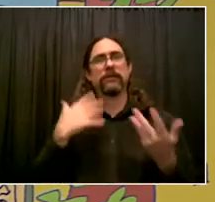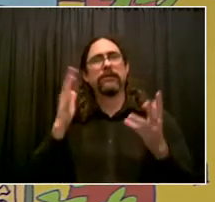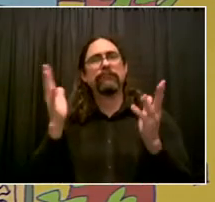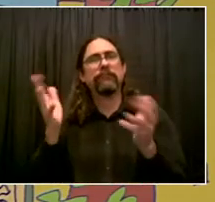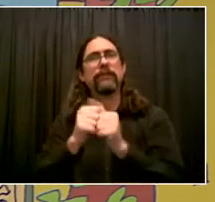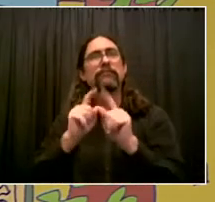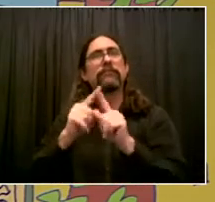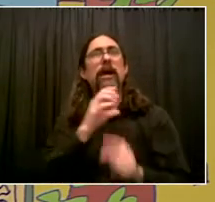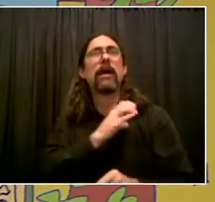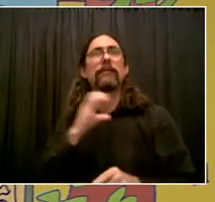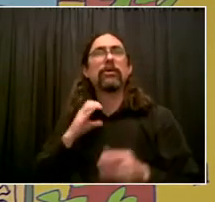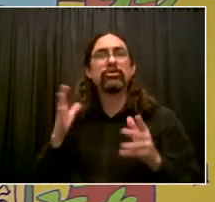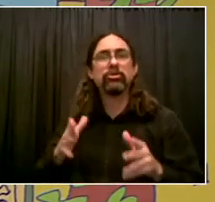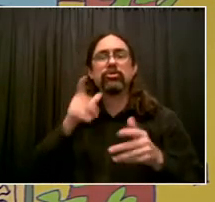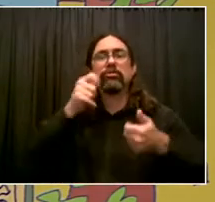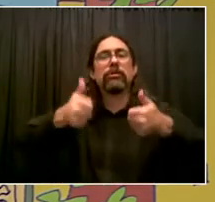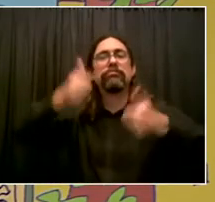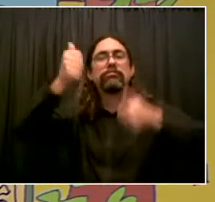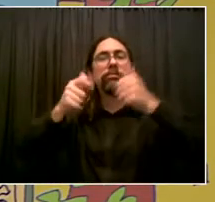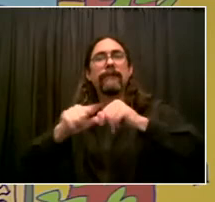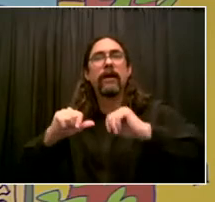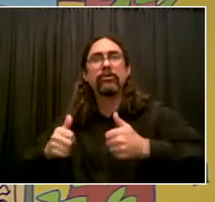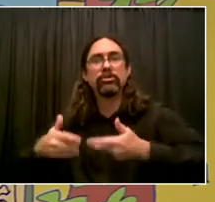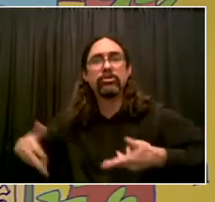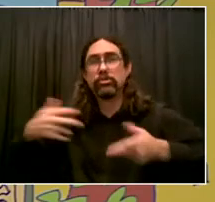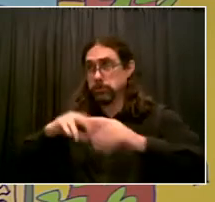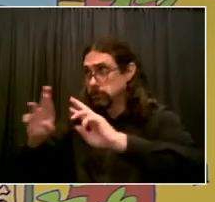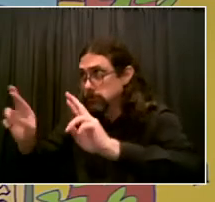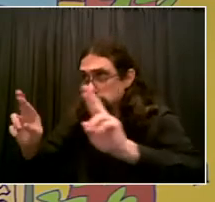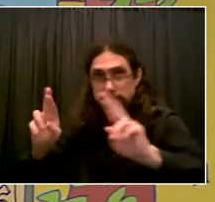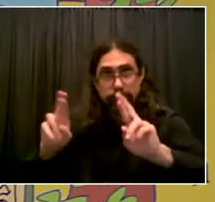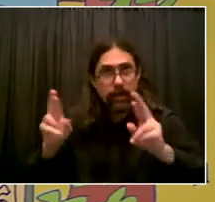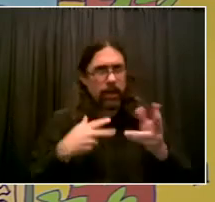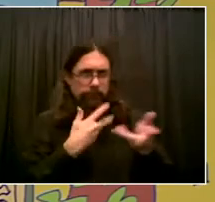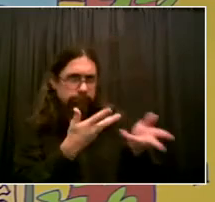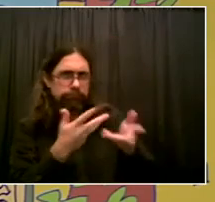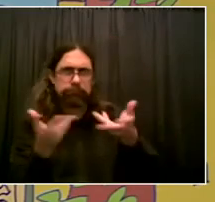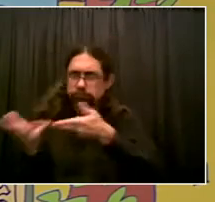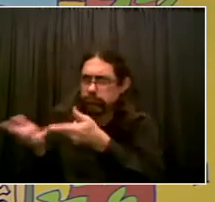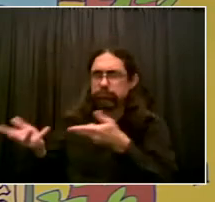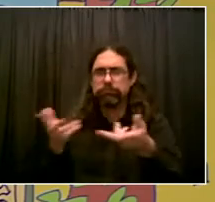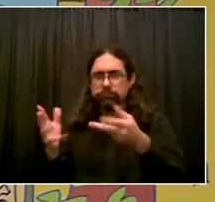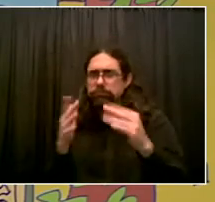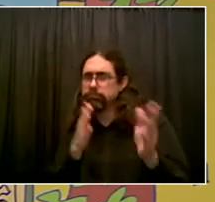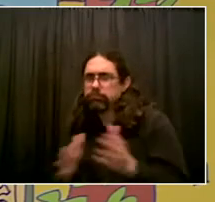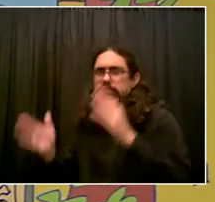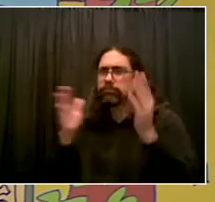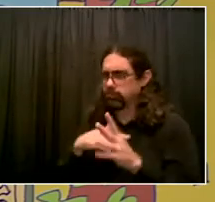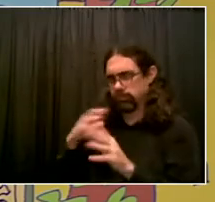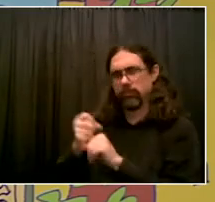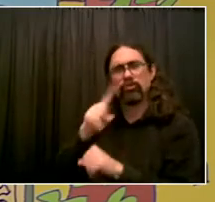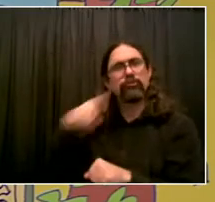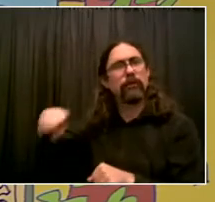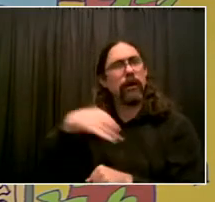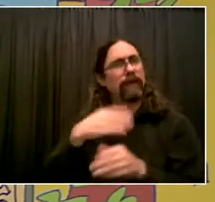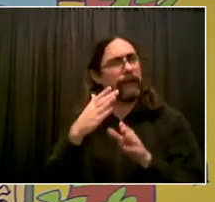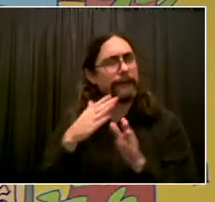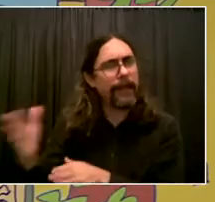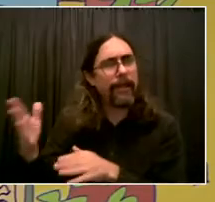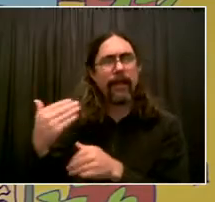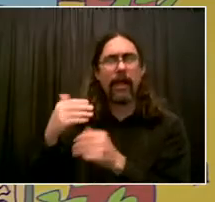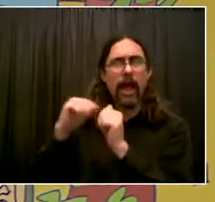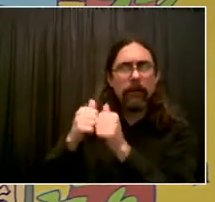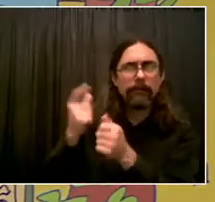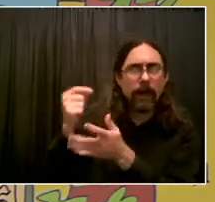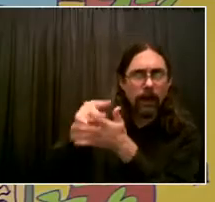obviously, consistent majorities of their members of their departments have gotten vaccinated, but we've seen the